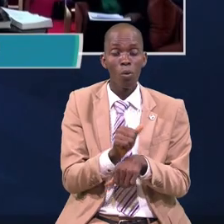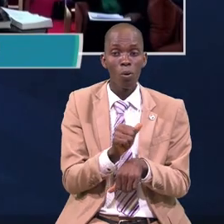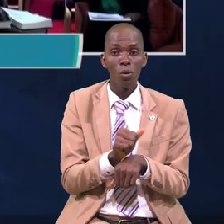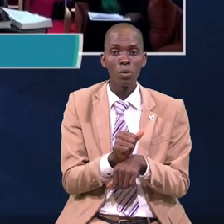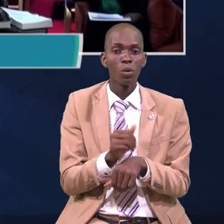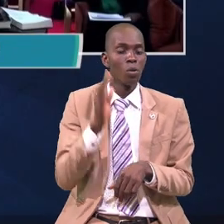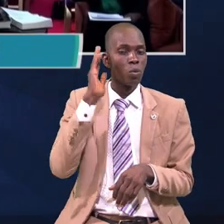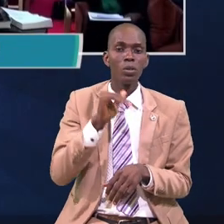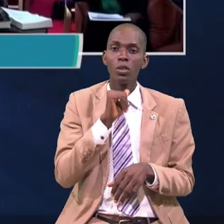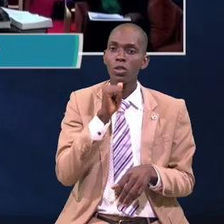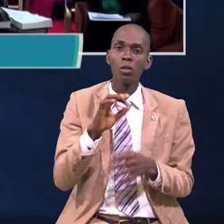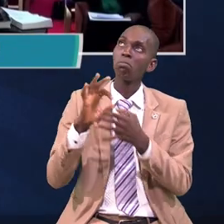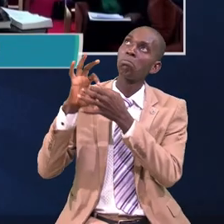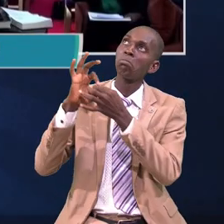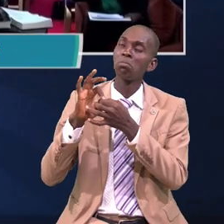God.